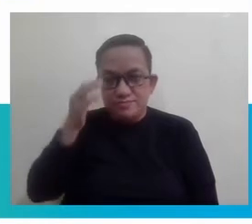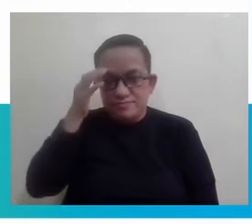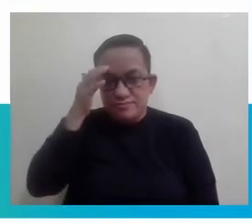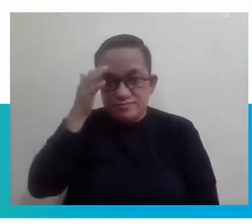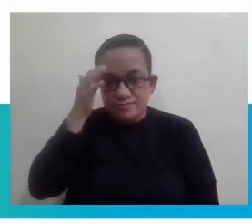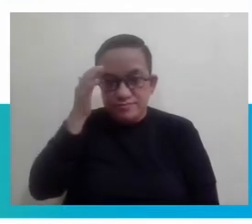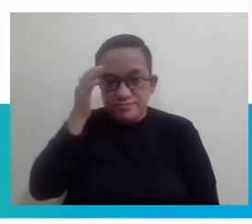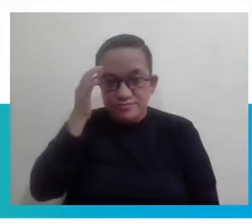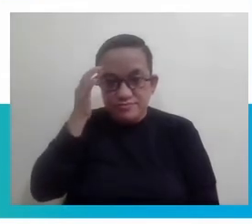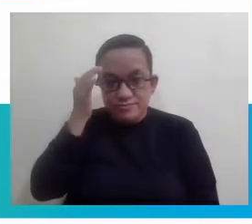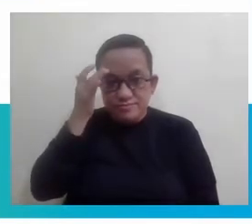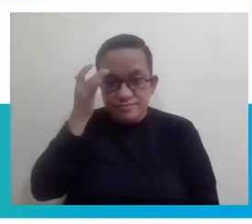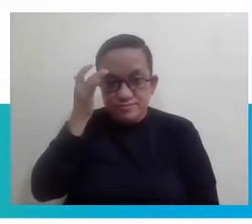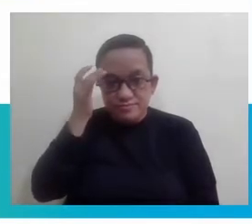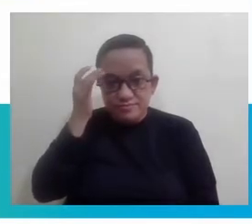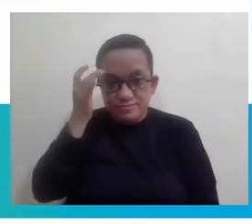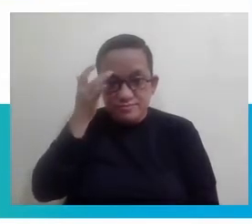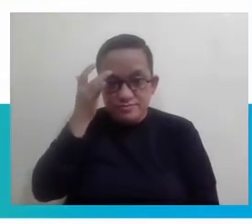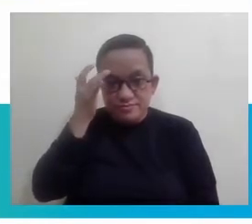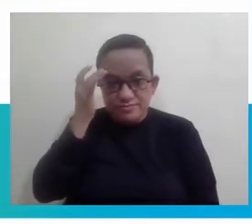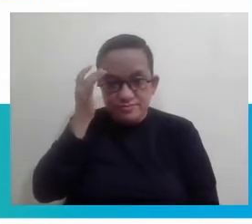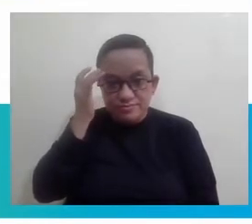what LMMA Network has achieved,